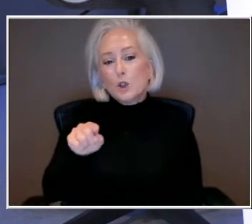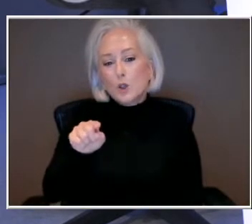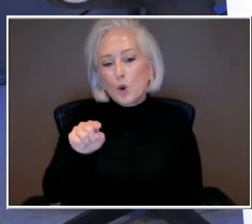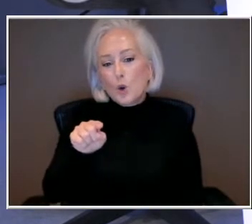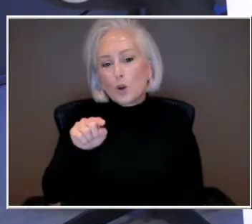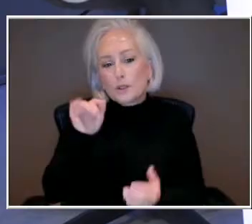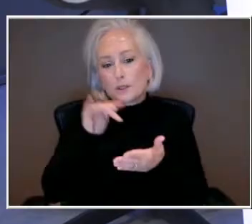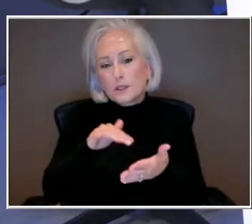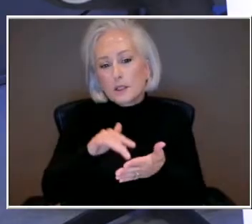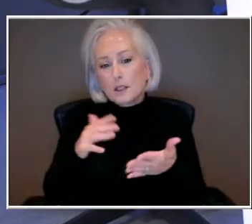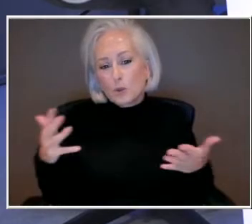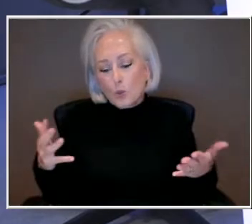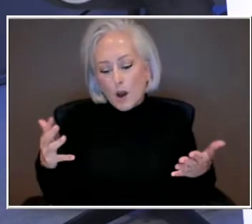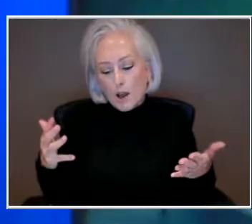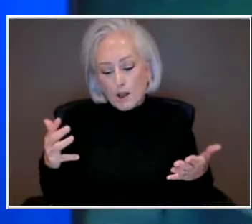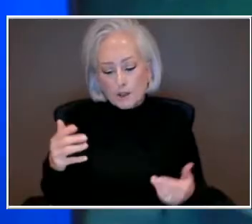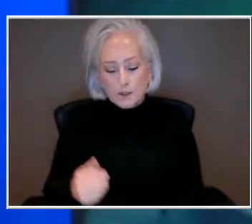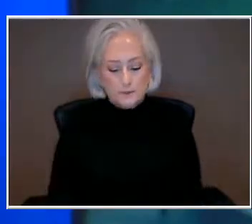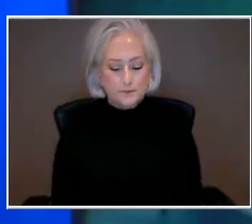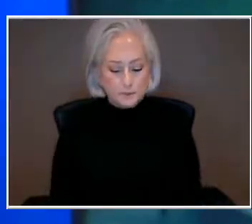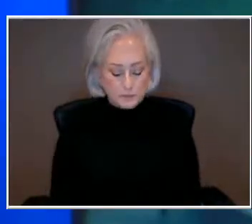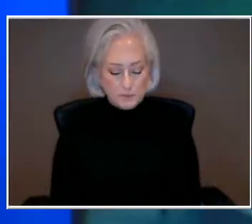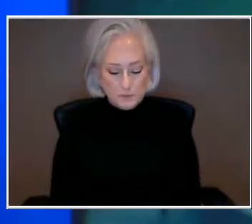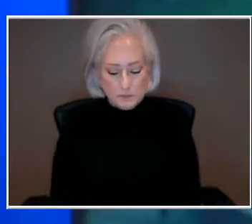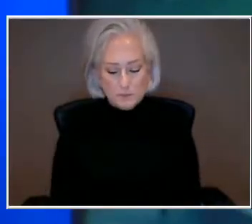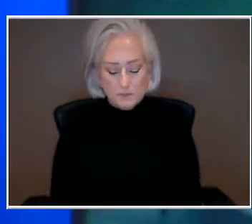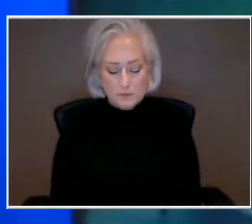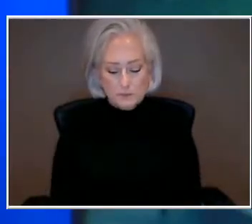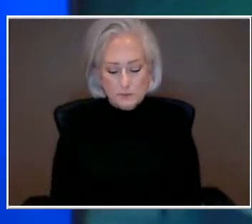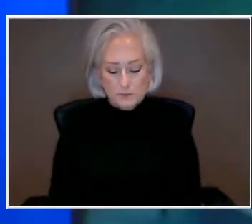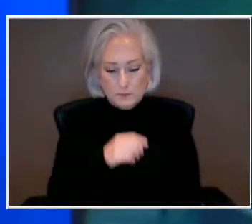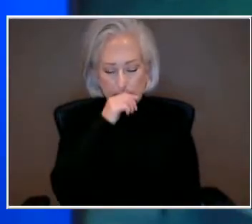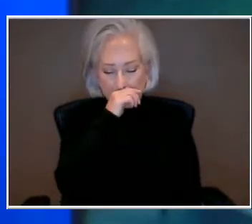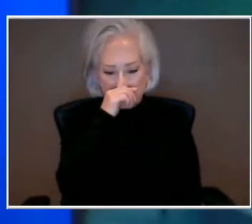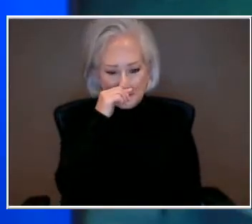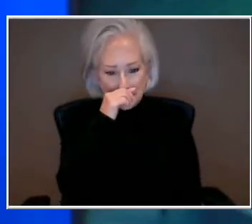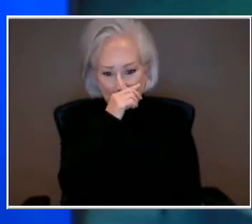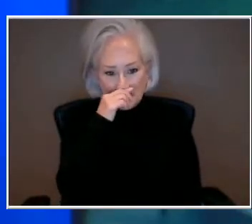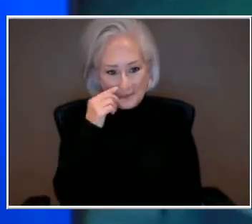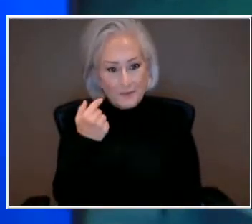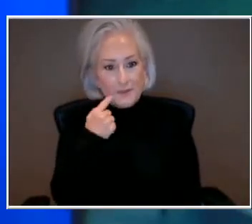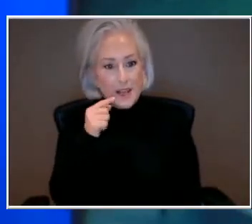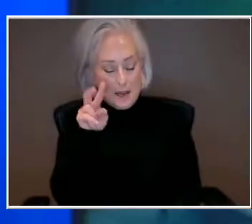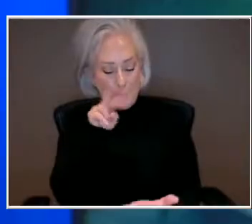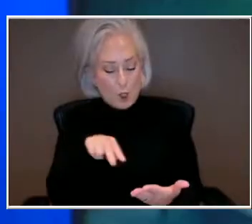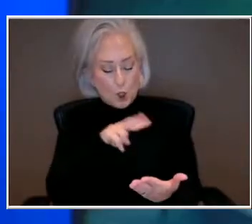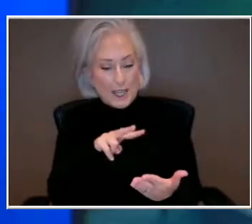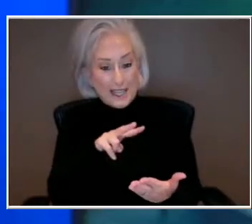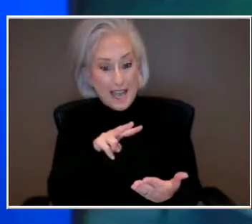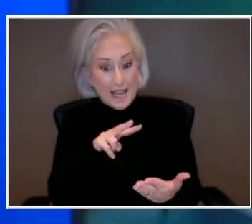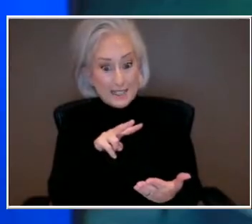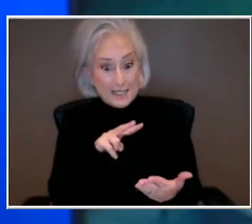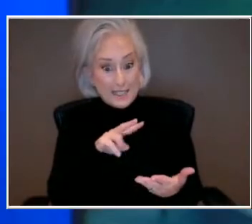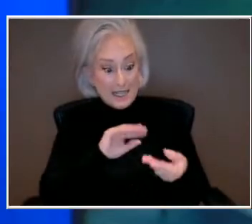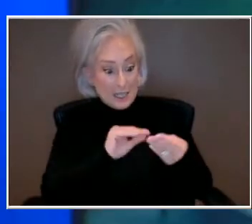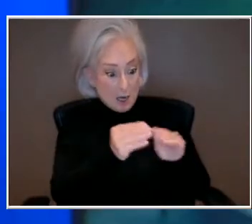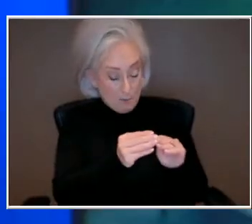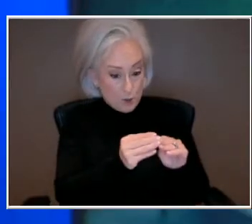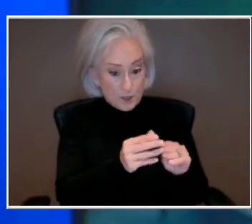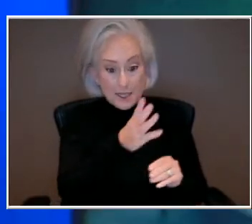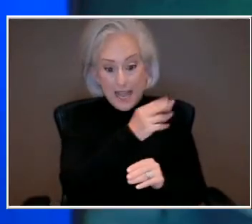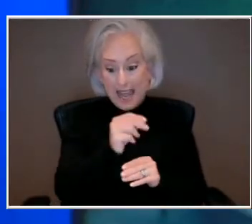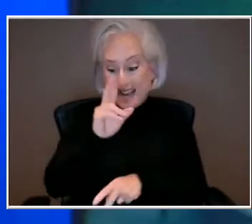specifically? So I am looking at the numbers and types of breast cancers that are being